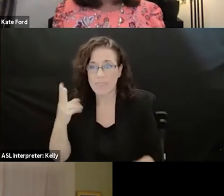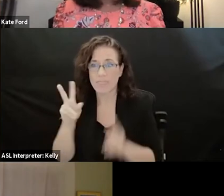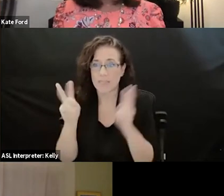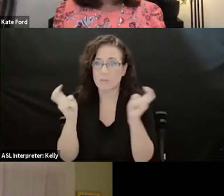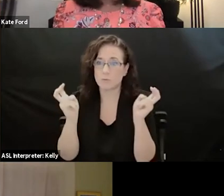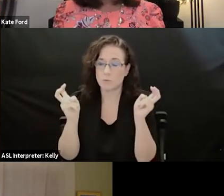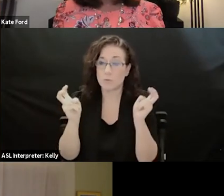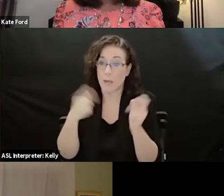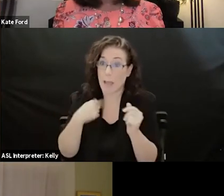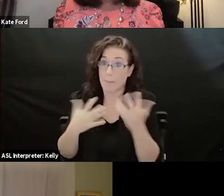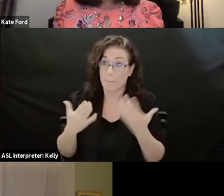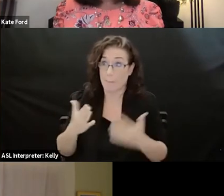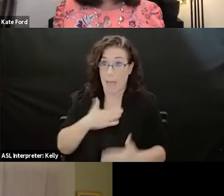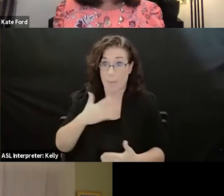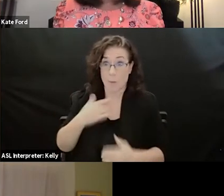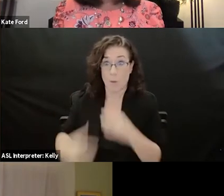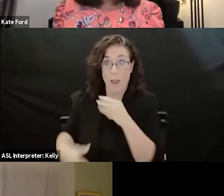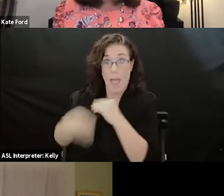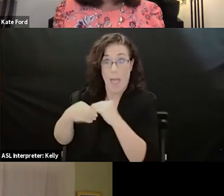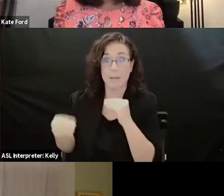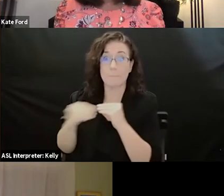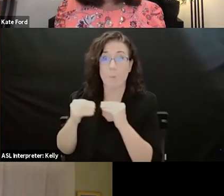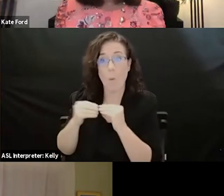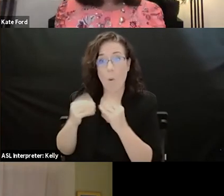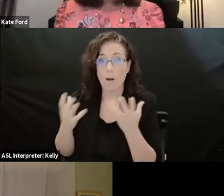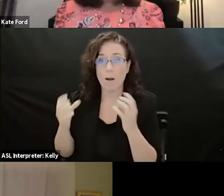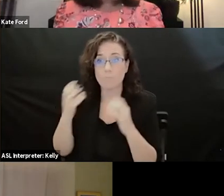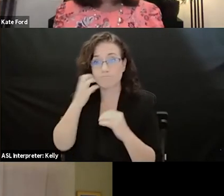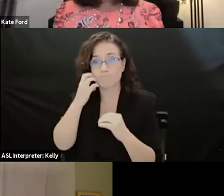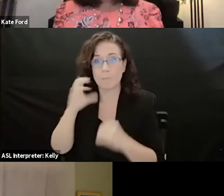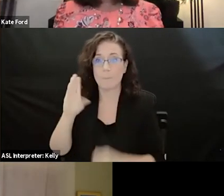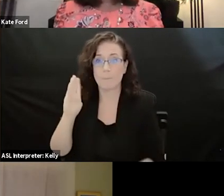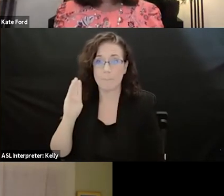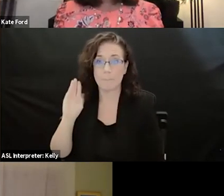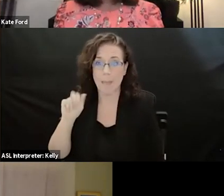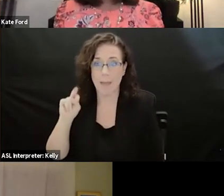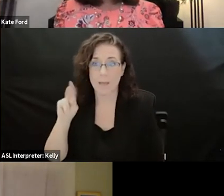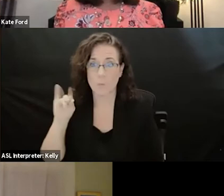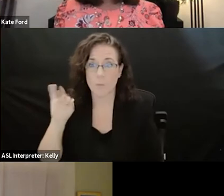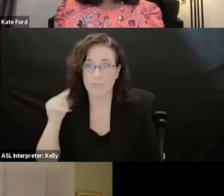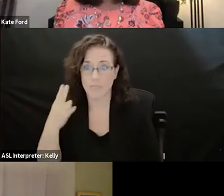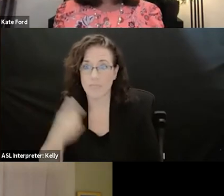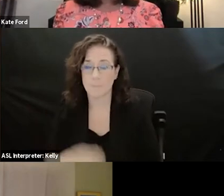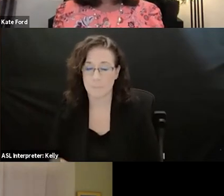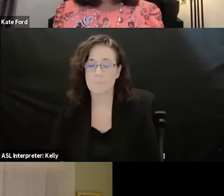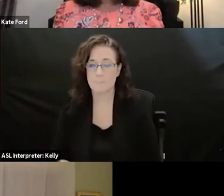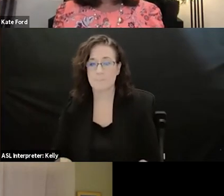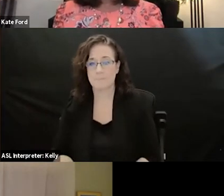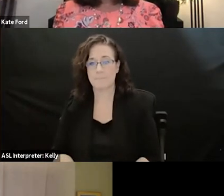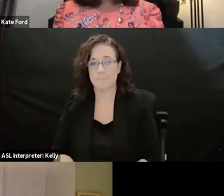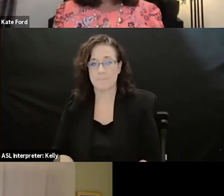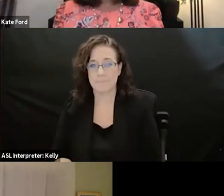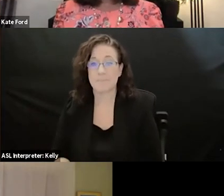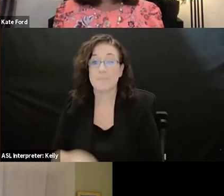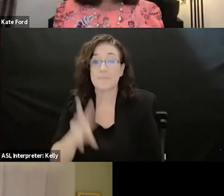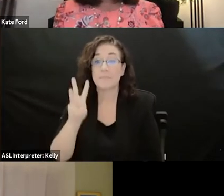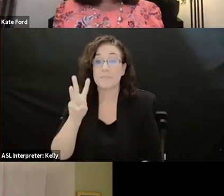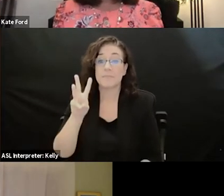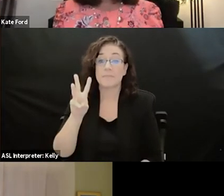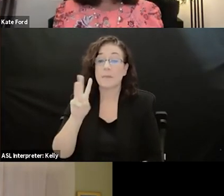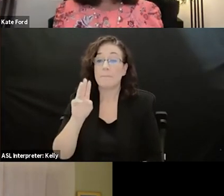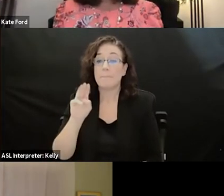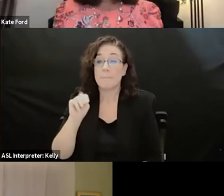thanks and miss sims motion yeah i would just echo those comments and i certainly support that i i know that i myself as a